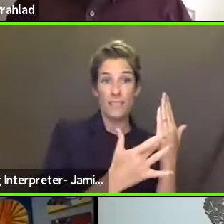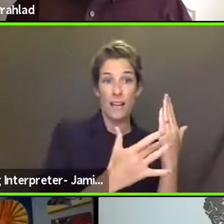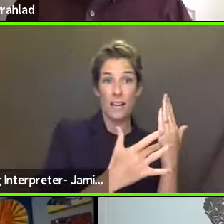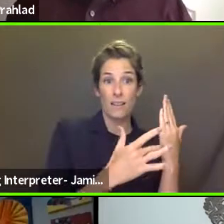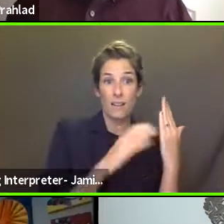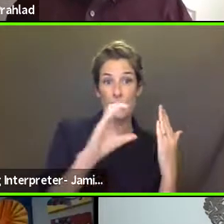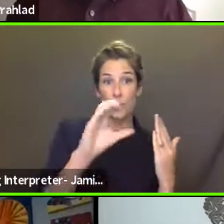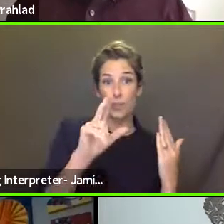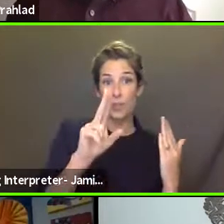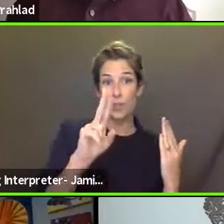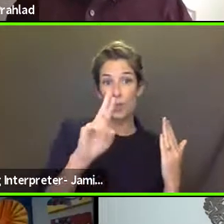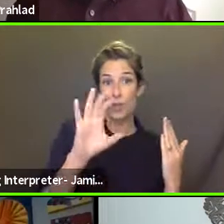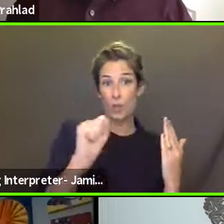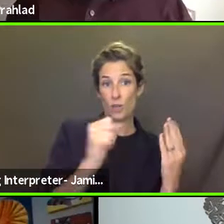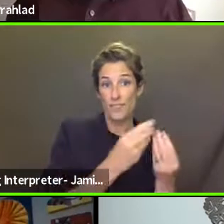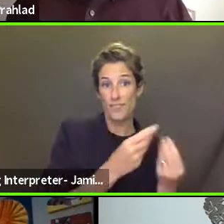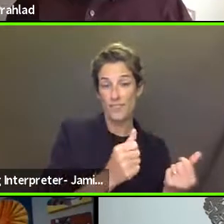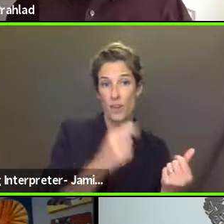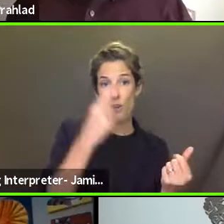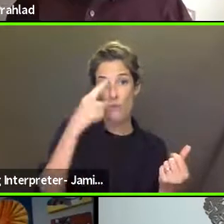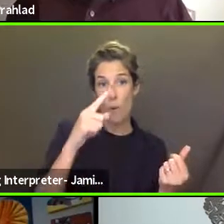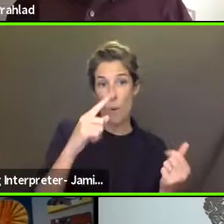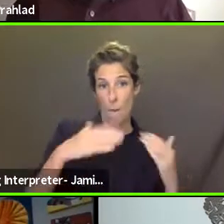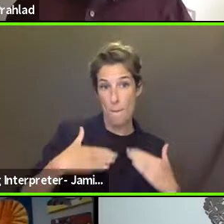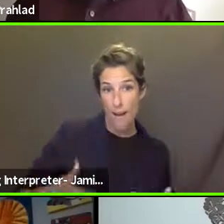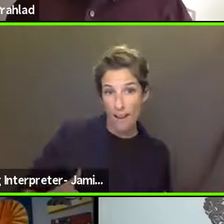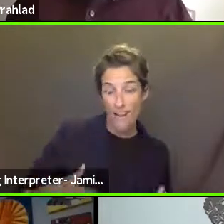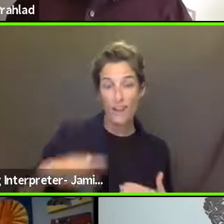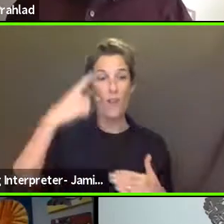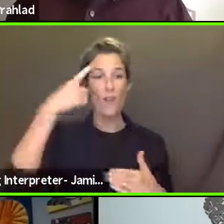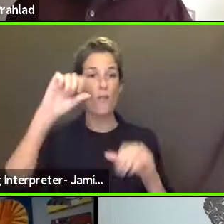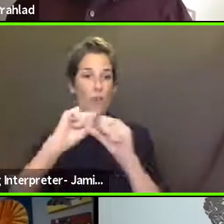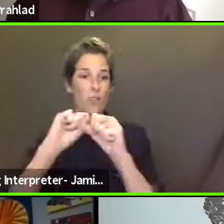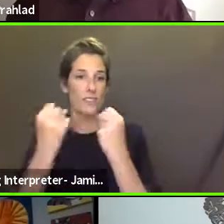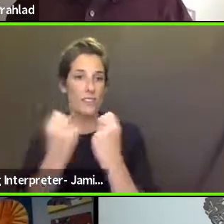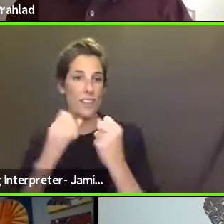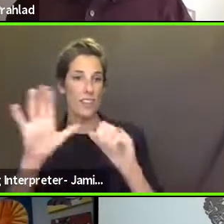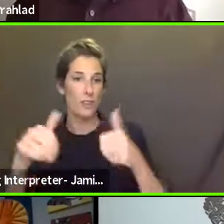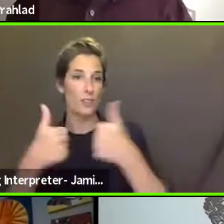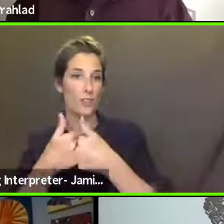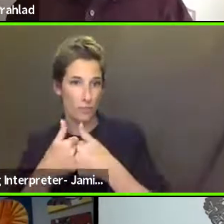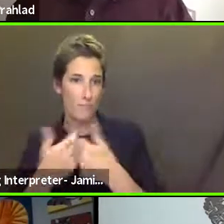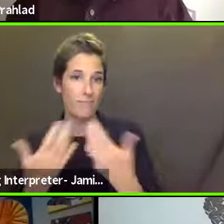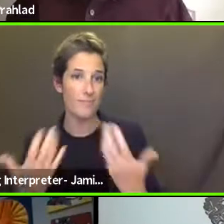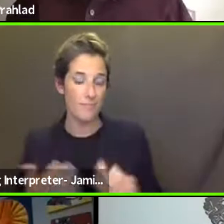cures, either for our bodies or for the societal problems that we're grappling with.